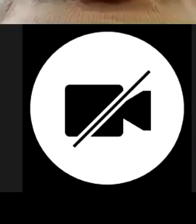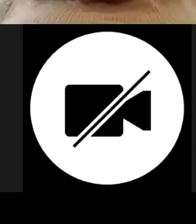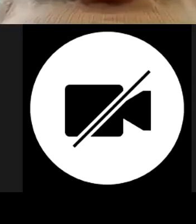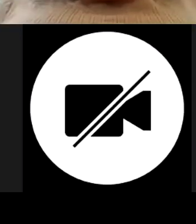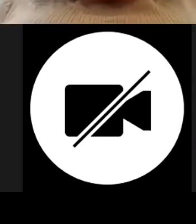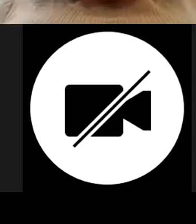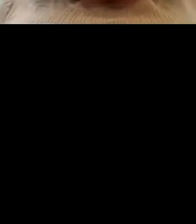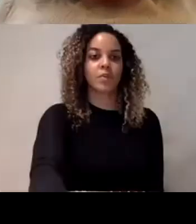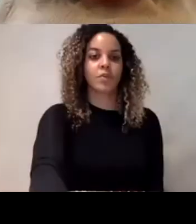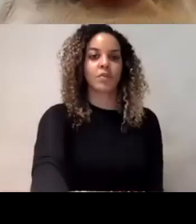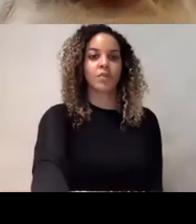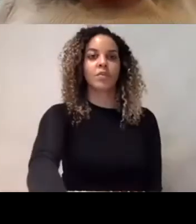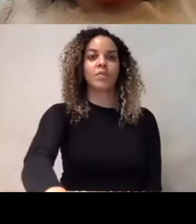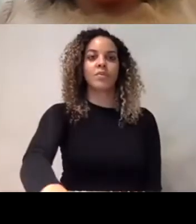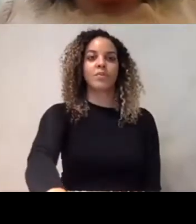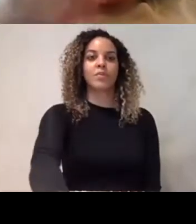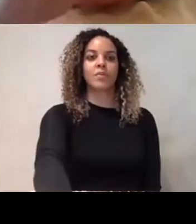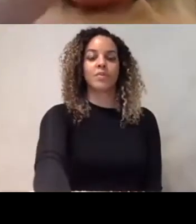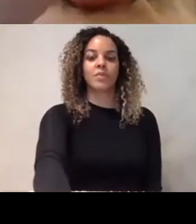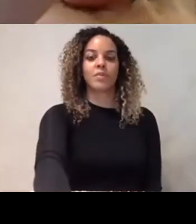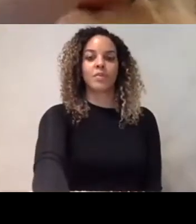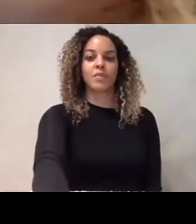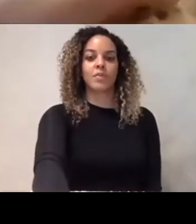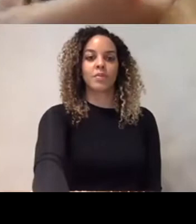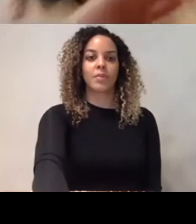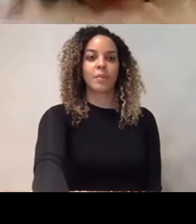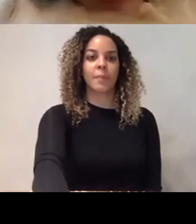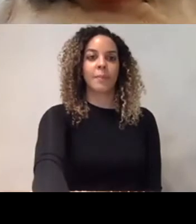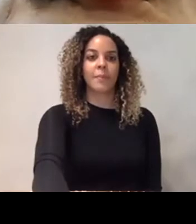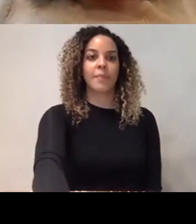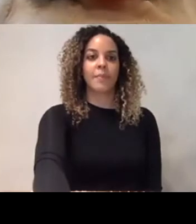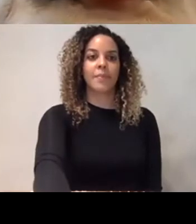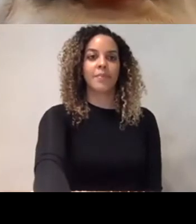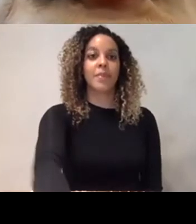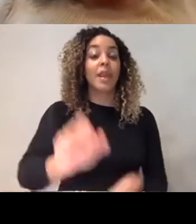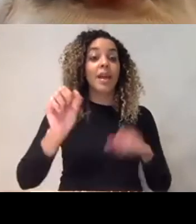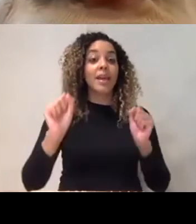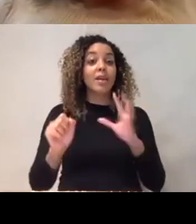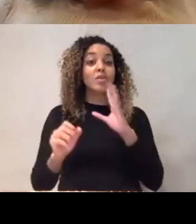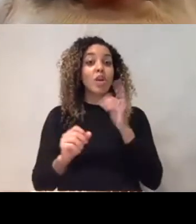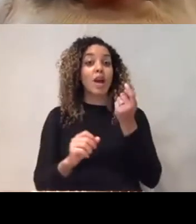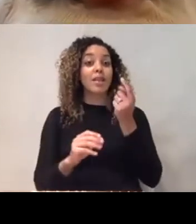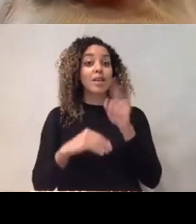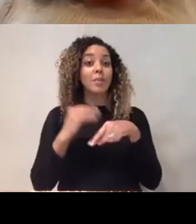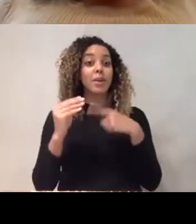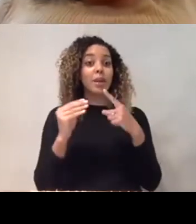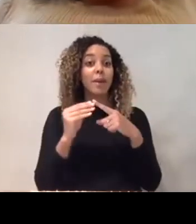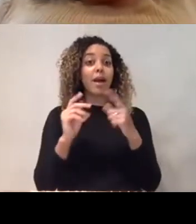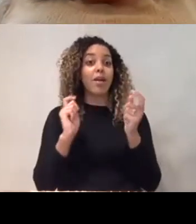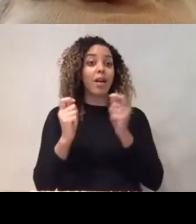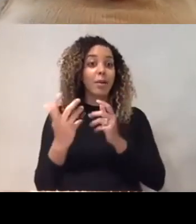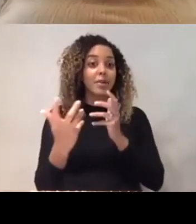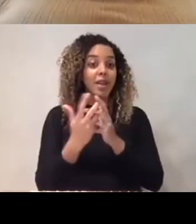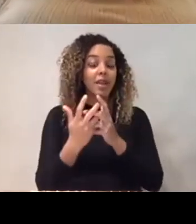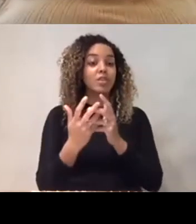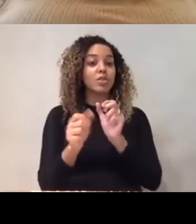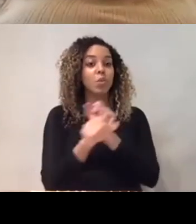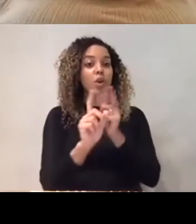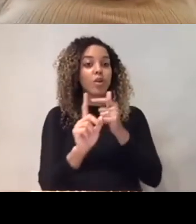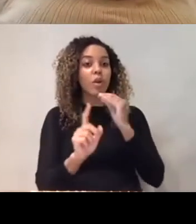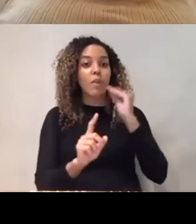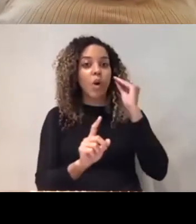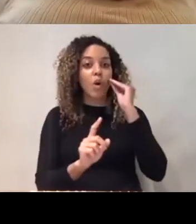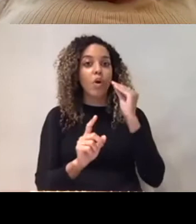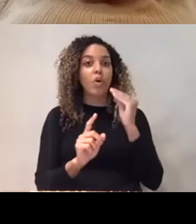about the importance of accommodations with regards to working at home, both before and now with COVID? Yeah,